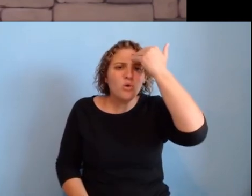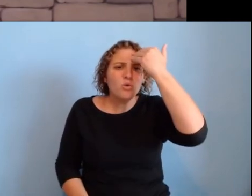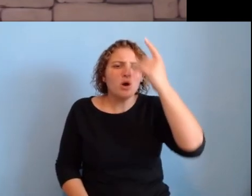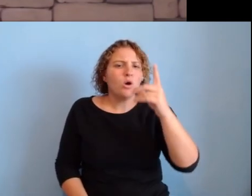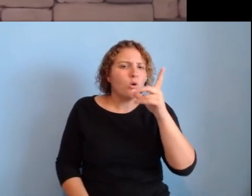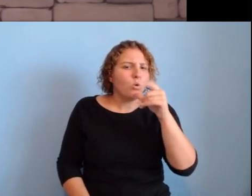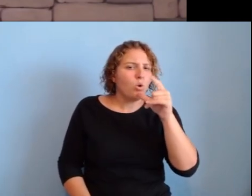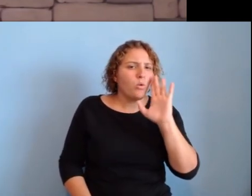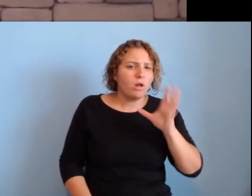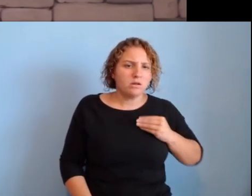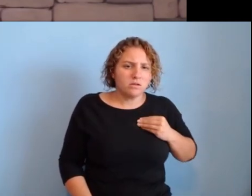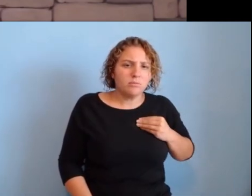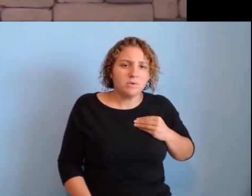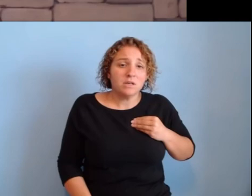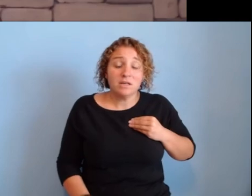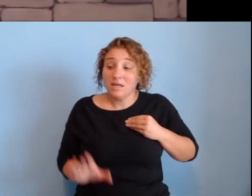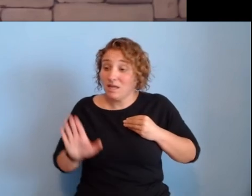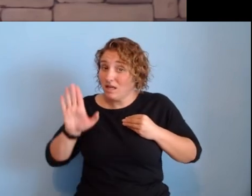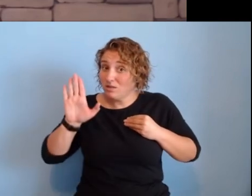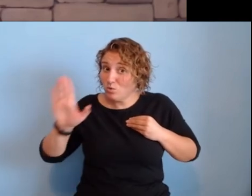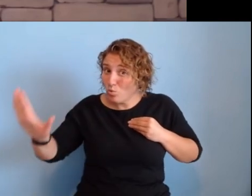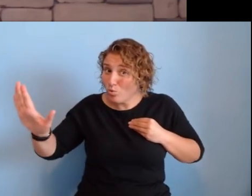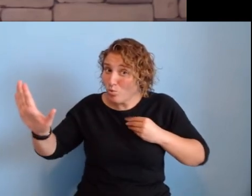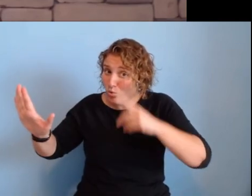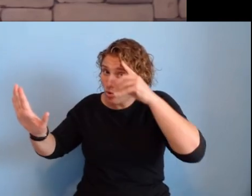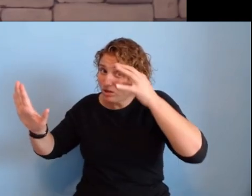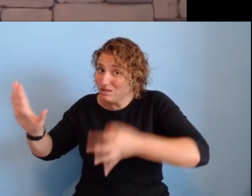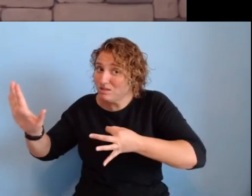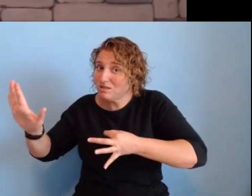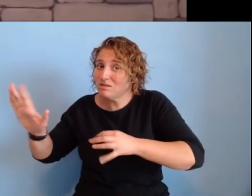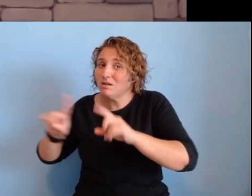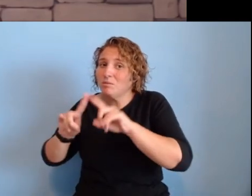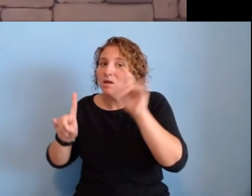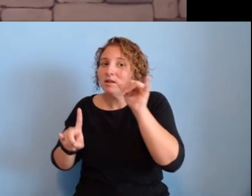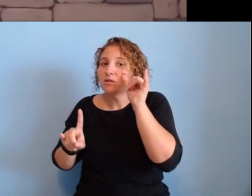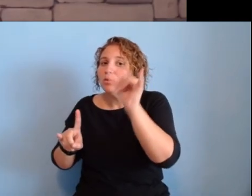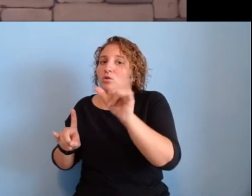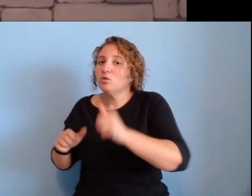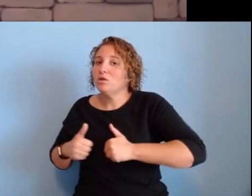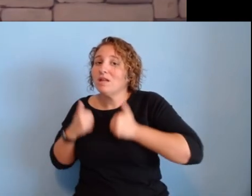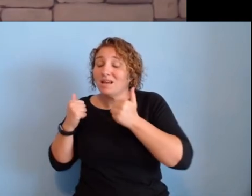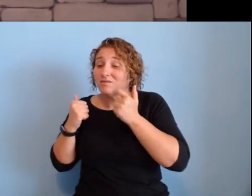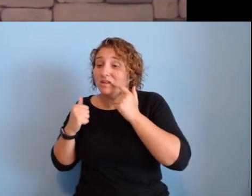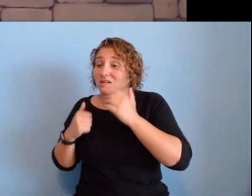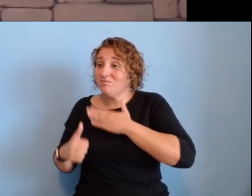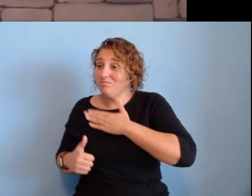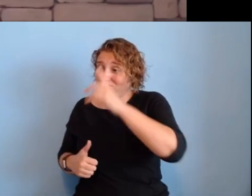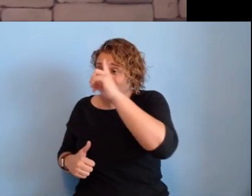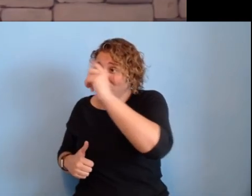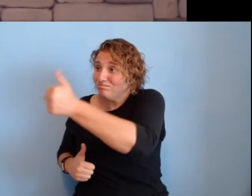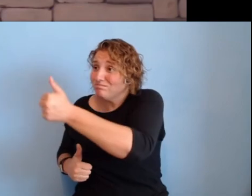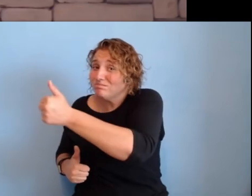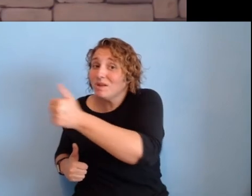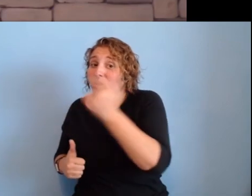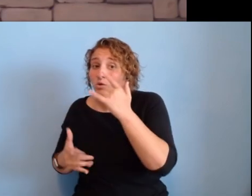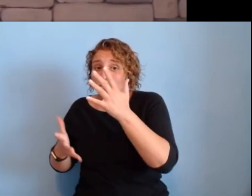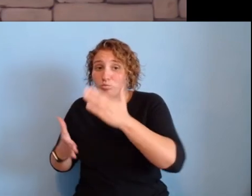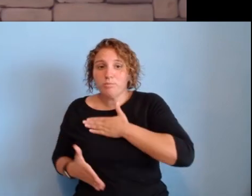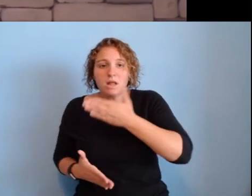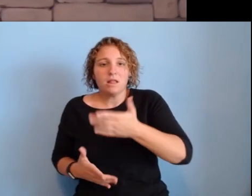But it comes down to you. Eternal life comes down to you. Are you willing to forgive? Are you willing to ask God's forgiveness and to turn from your sin?